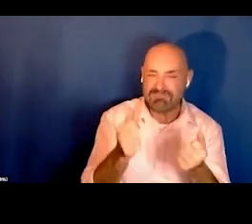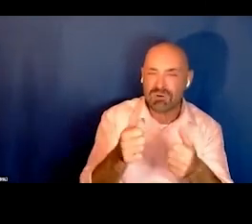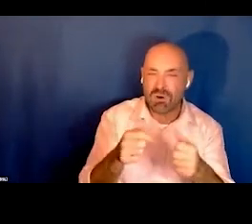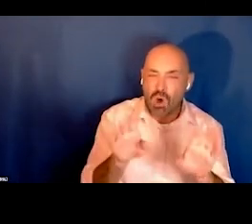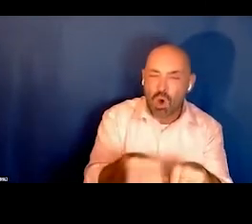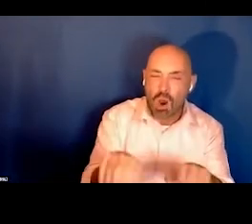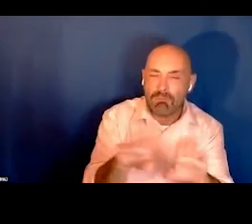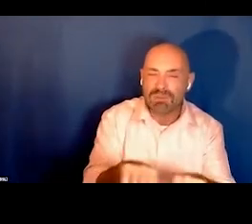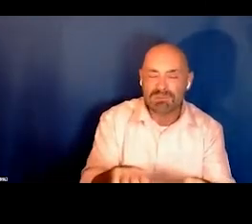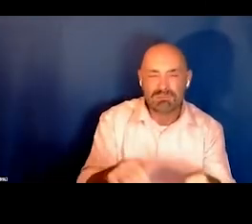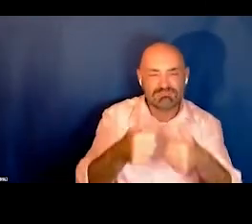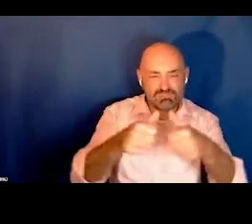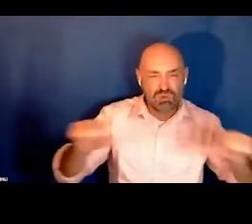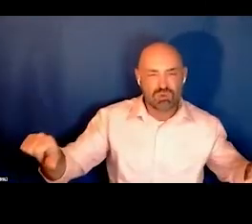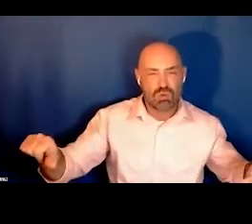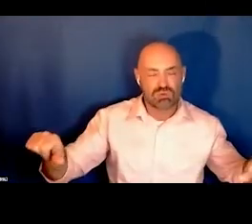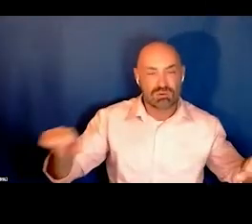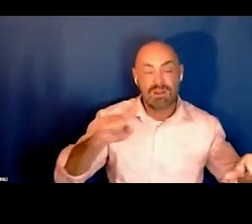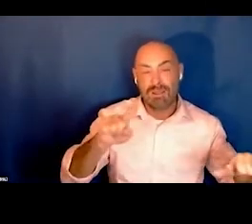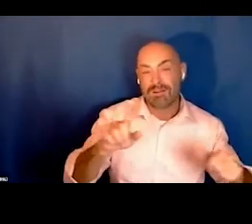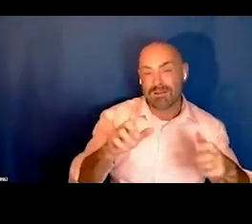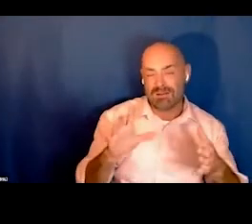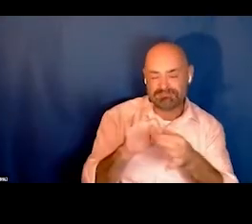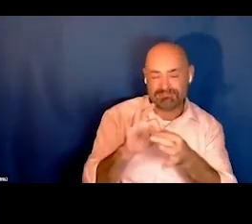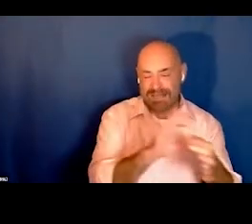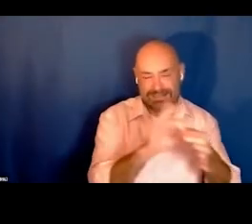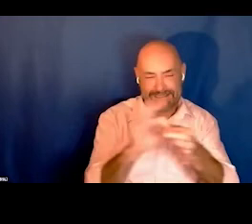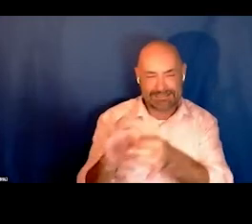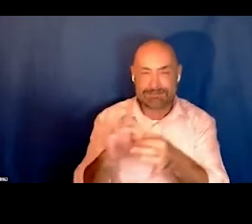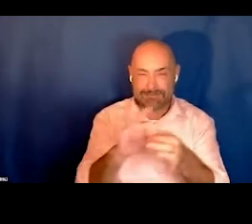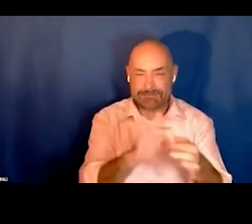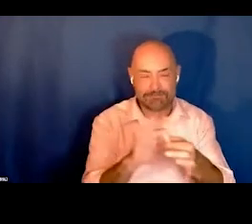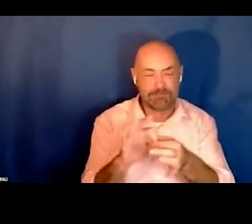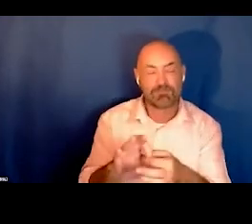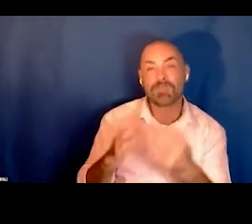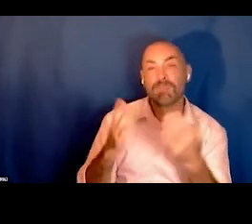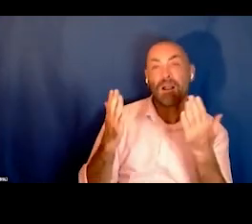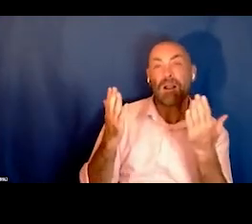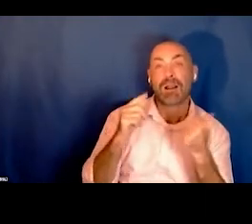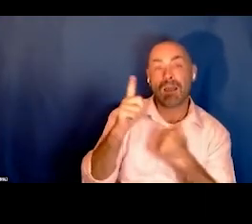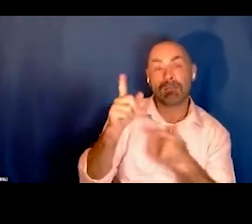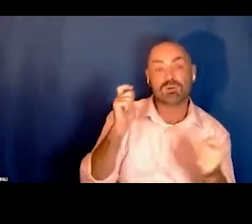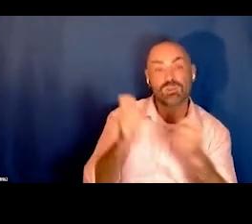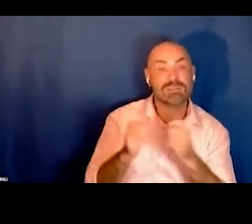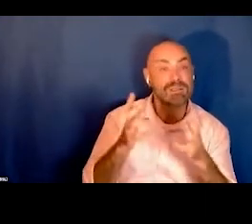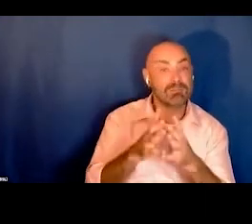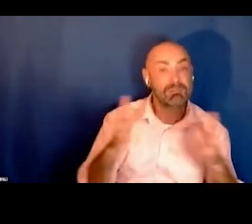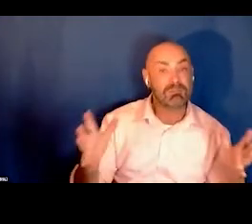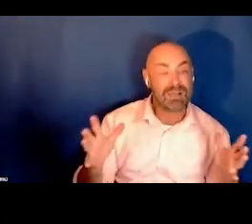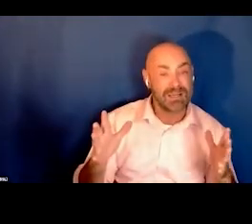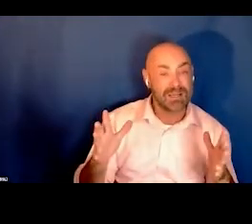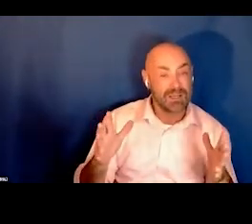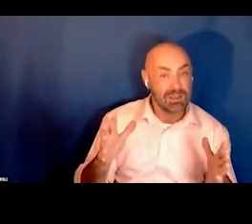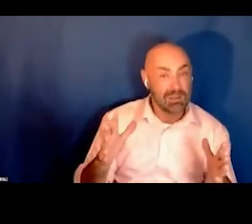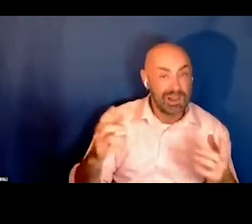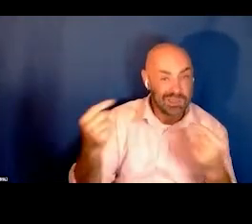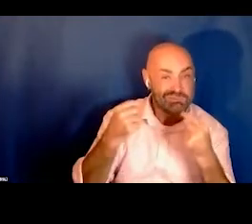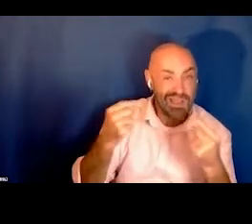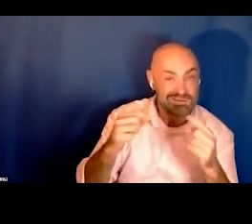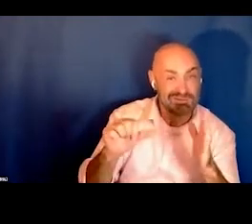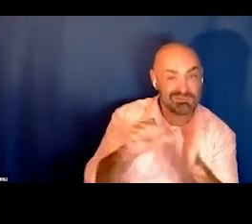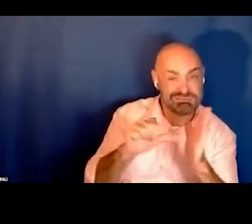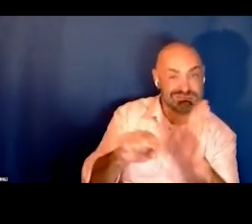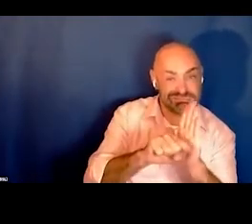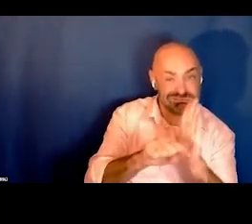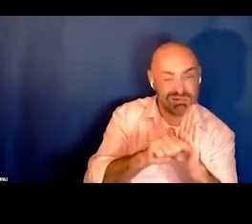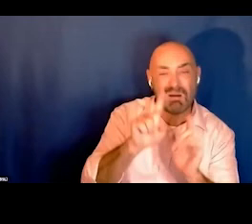is co-beneficial, but also codependent. And so climate change is not only a grave threat, but a huge opportunity to redefine